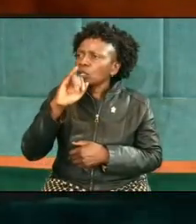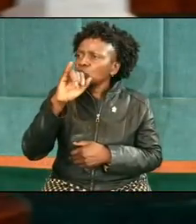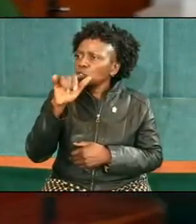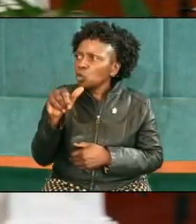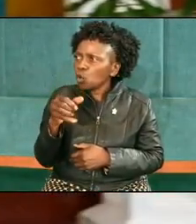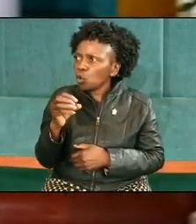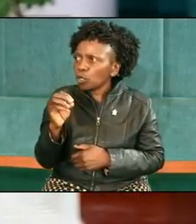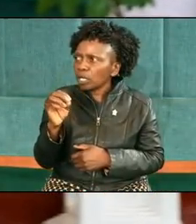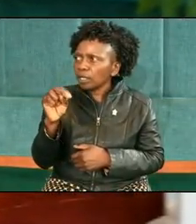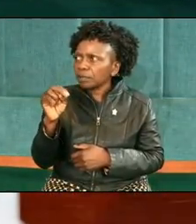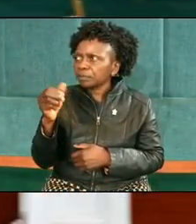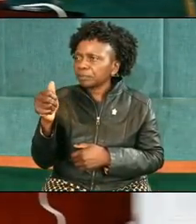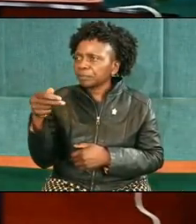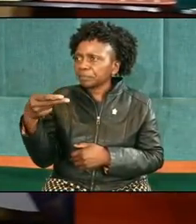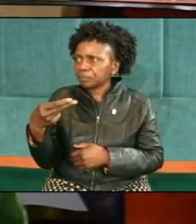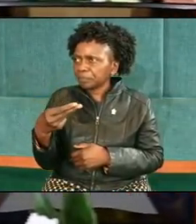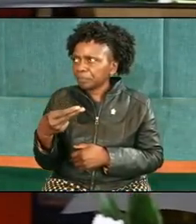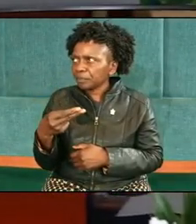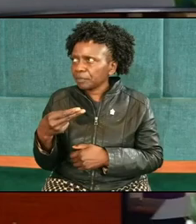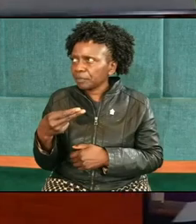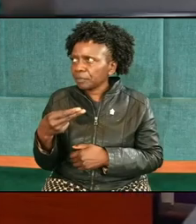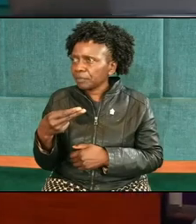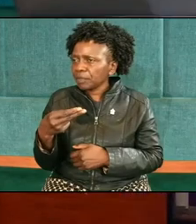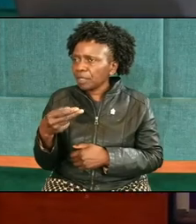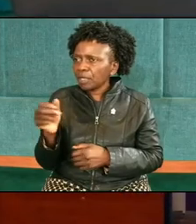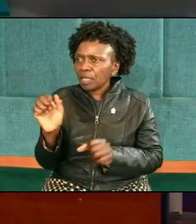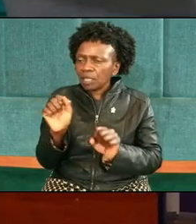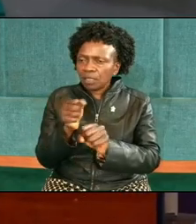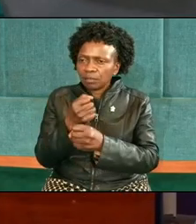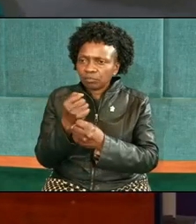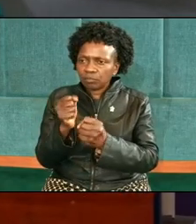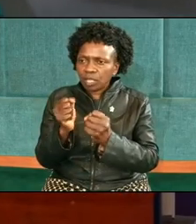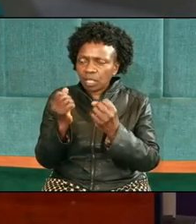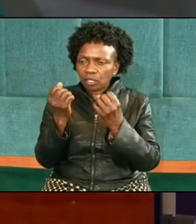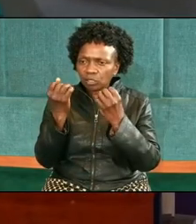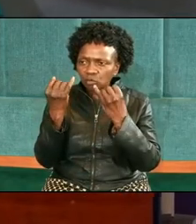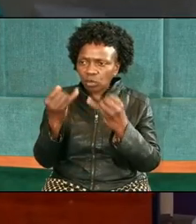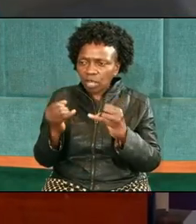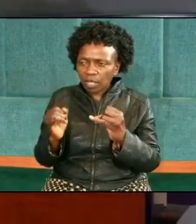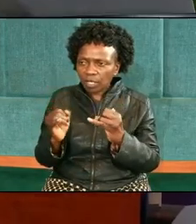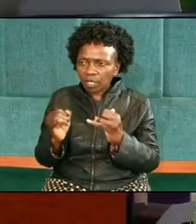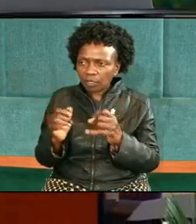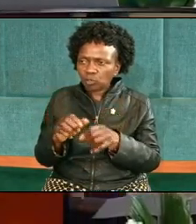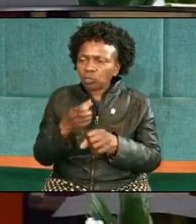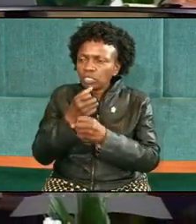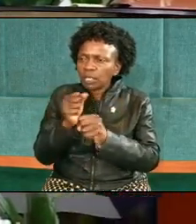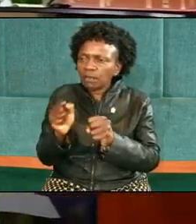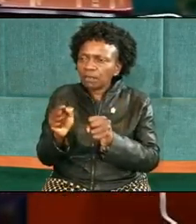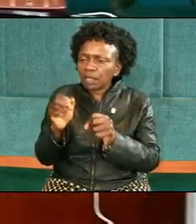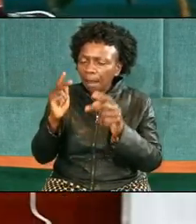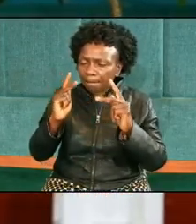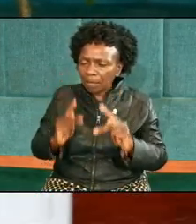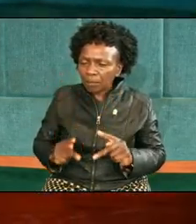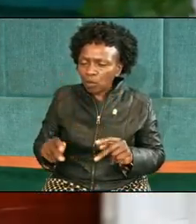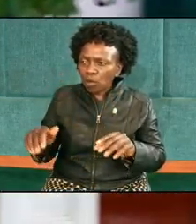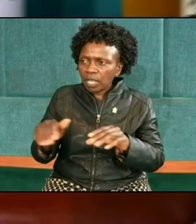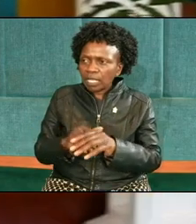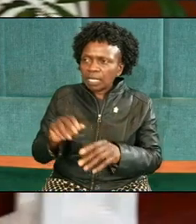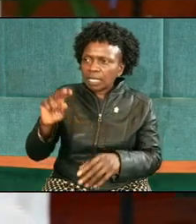Jonah, should I not try to save the people in Nineveh as well as